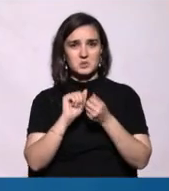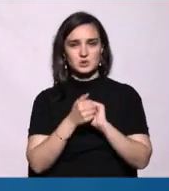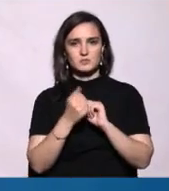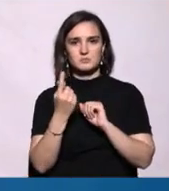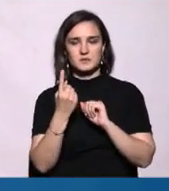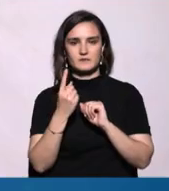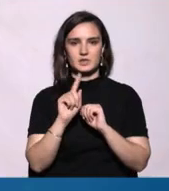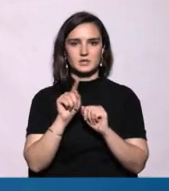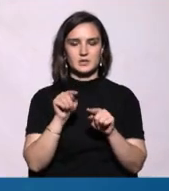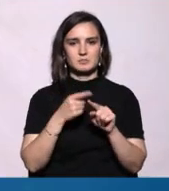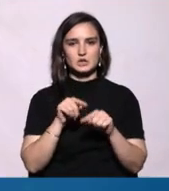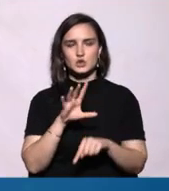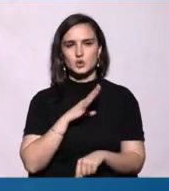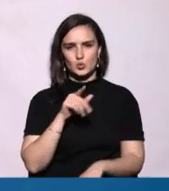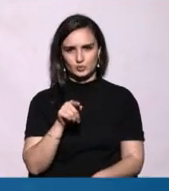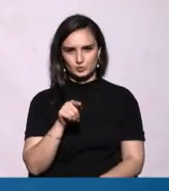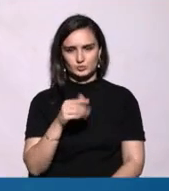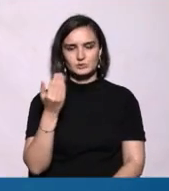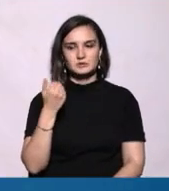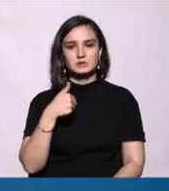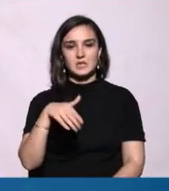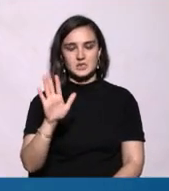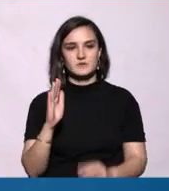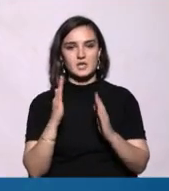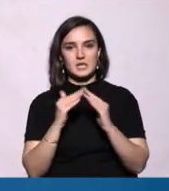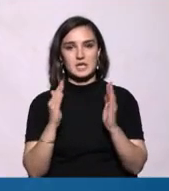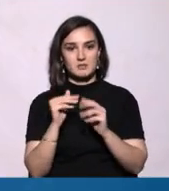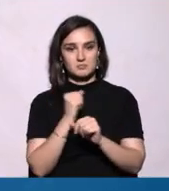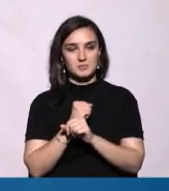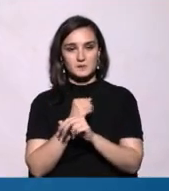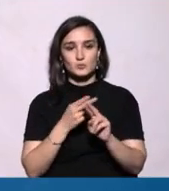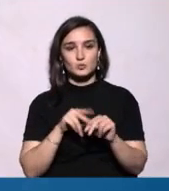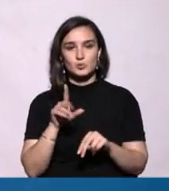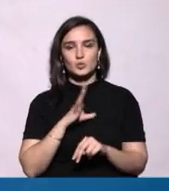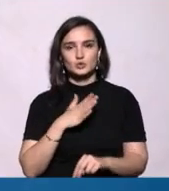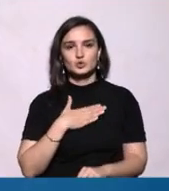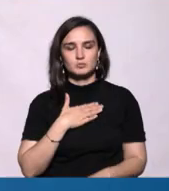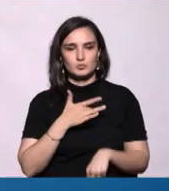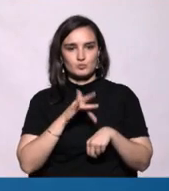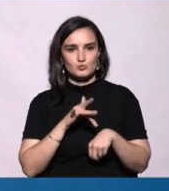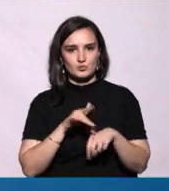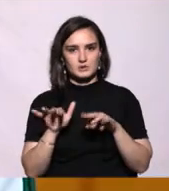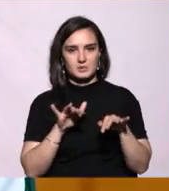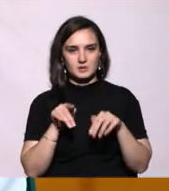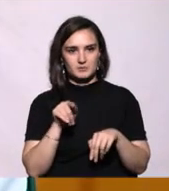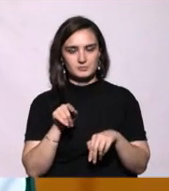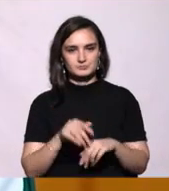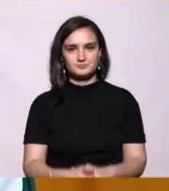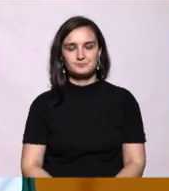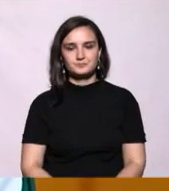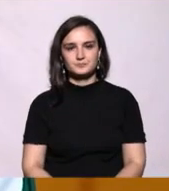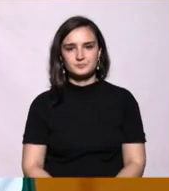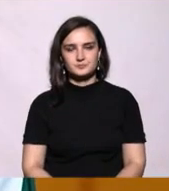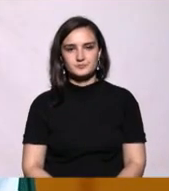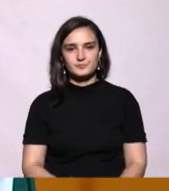the first one. It was go camping. Exactly right. Because it was my favorite activity. Great.